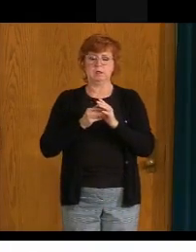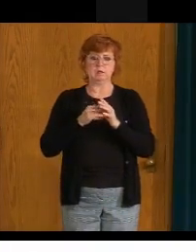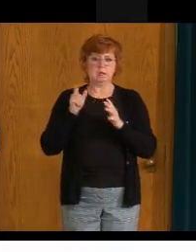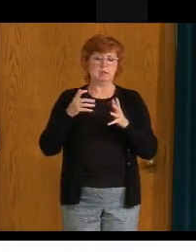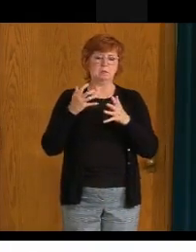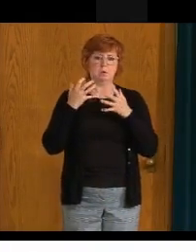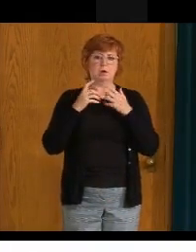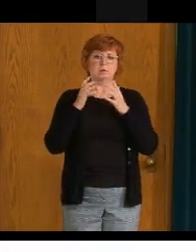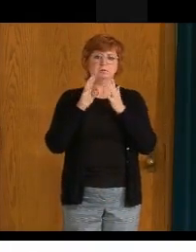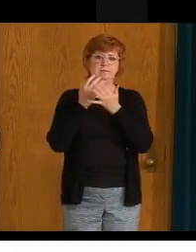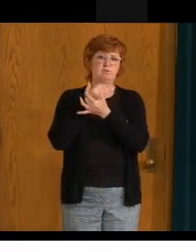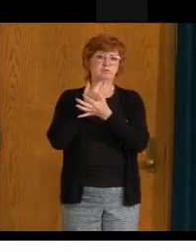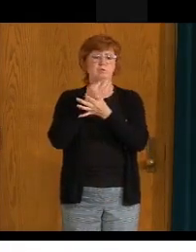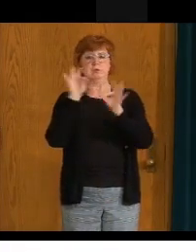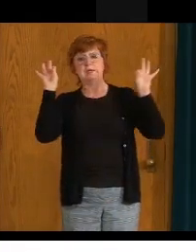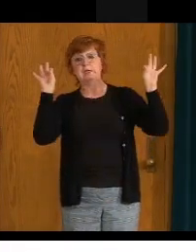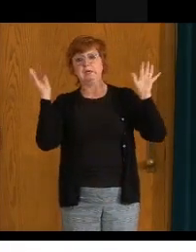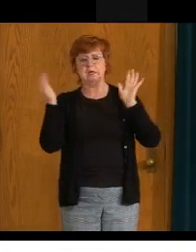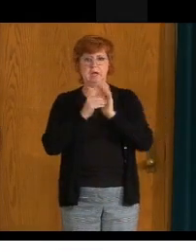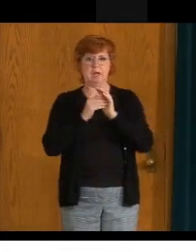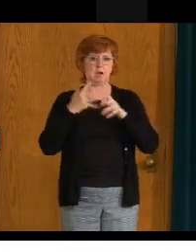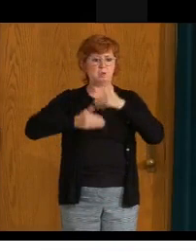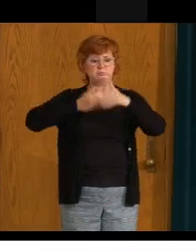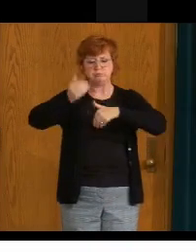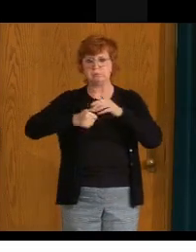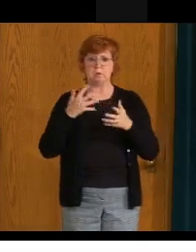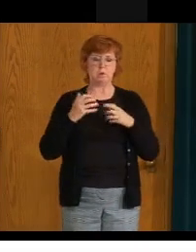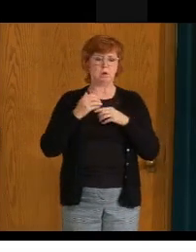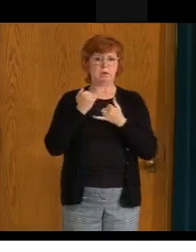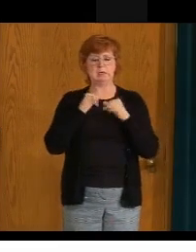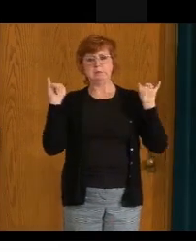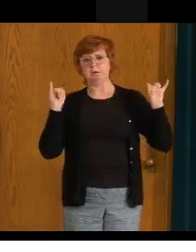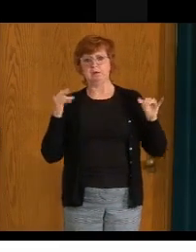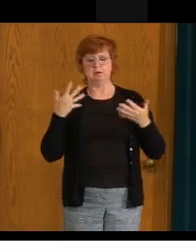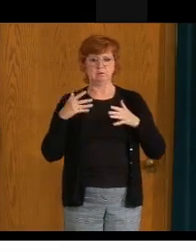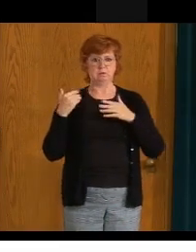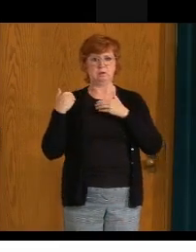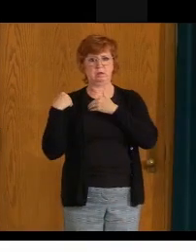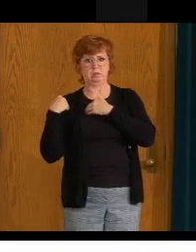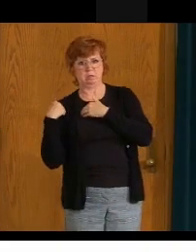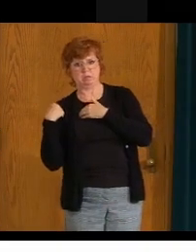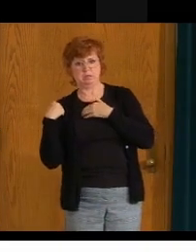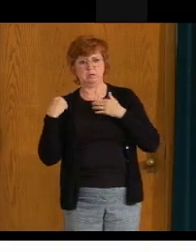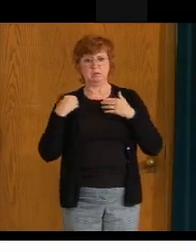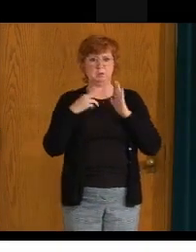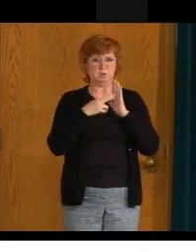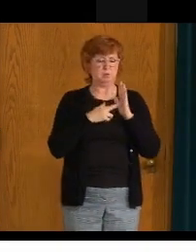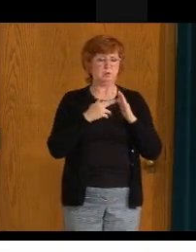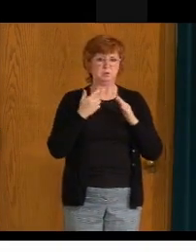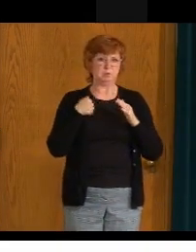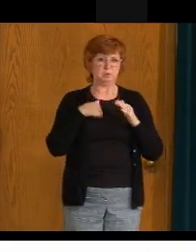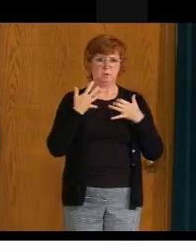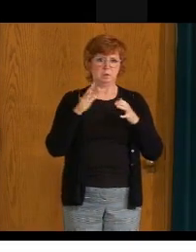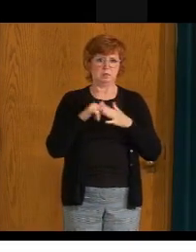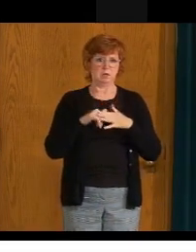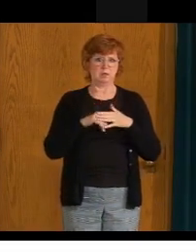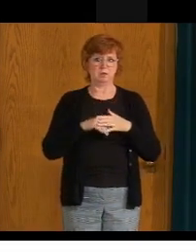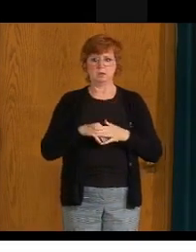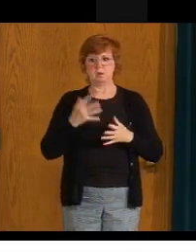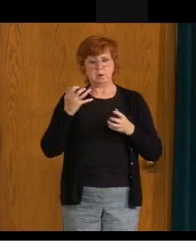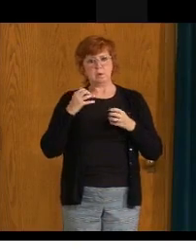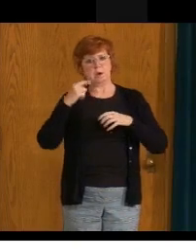residents deserve a summer free from the fear of COVID. So if you haven't done so already, please come